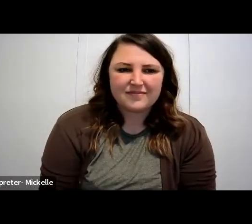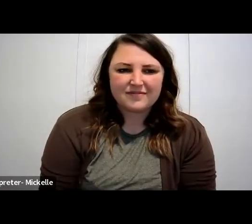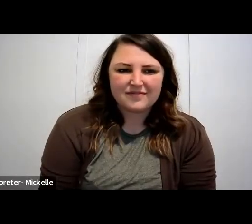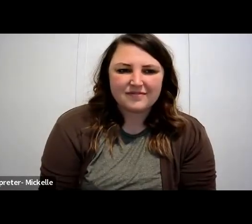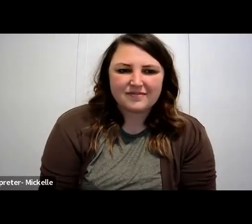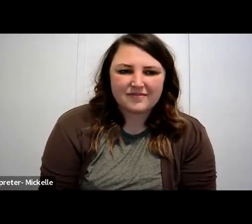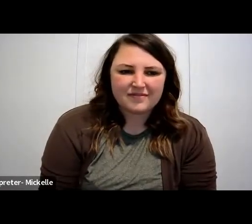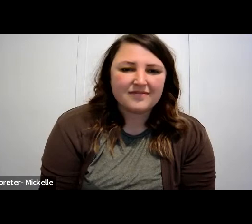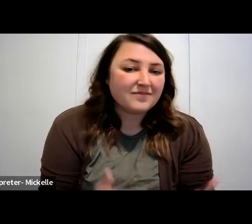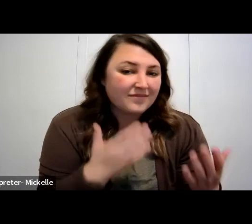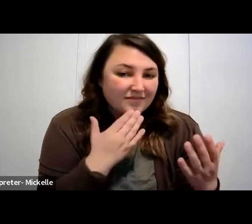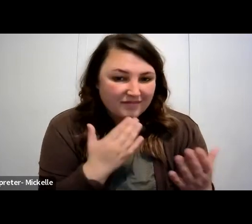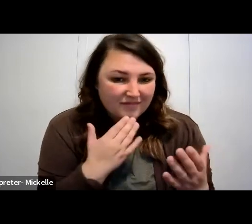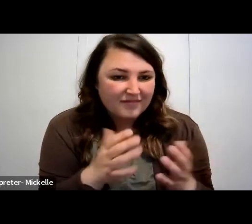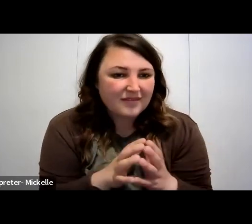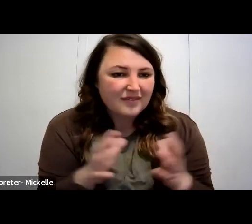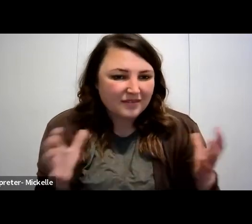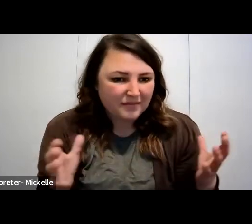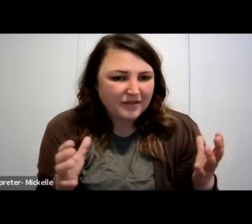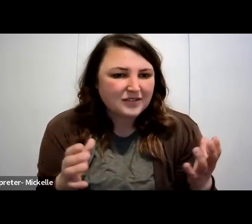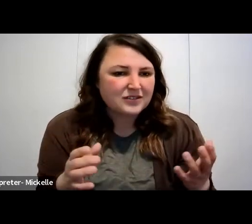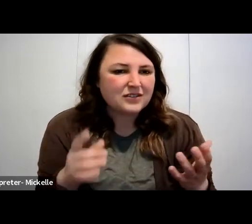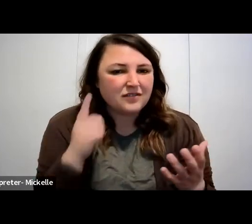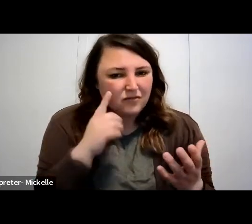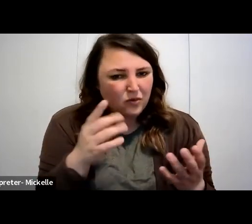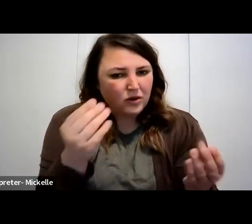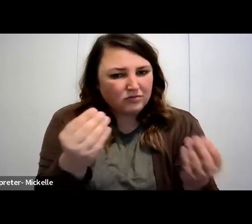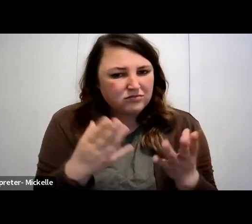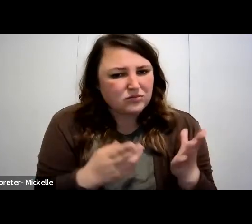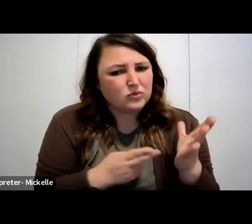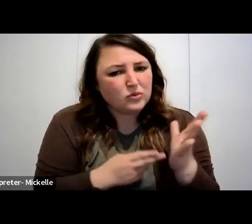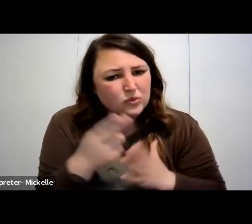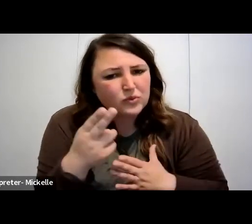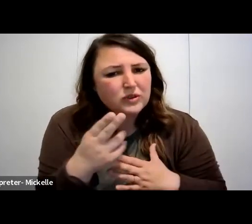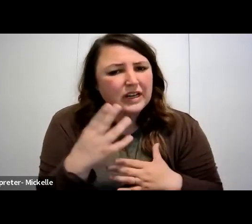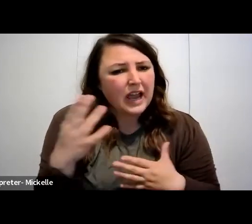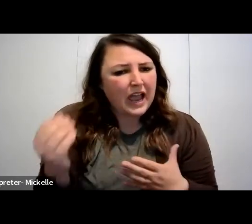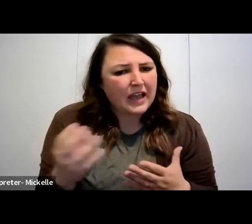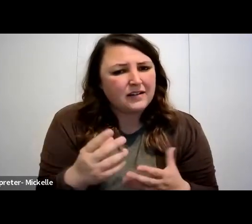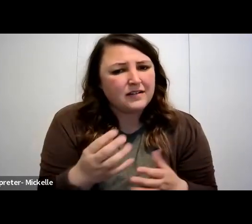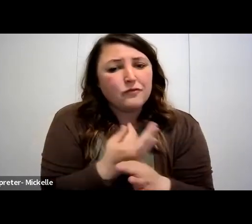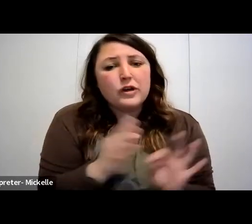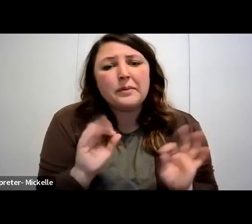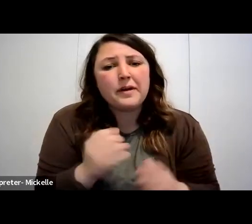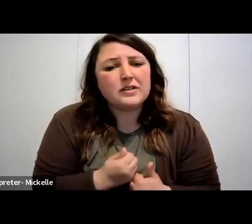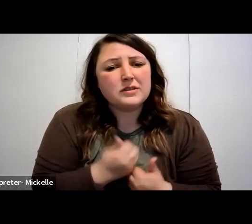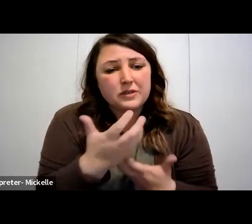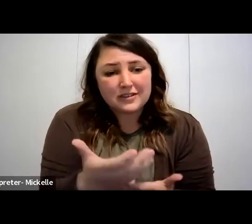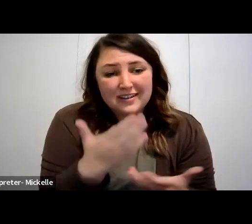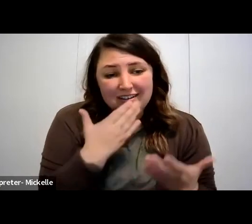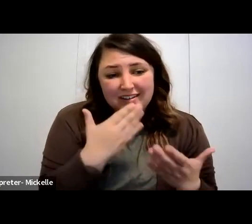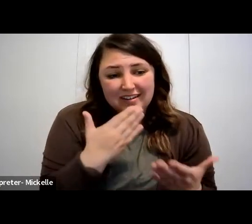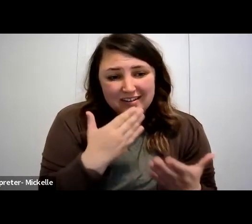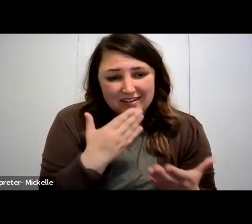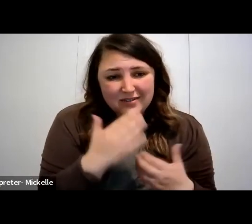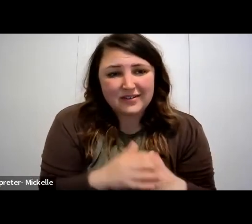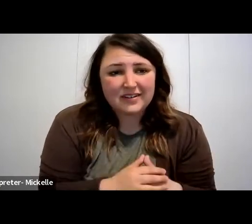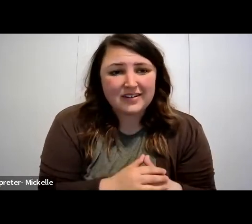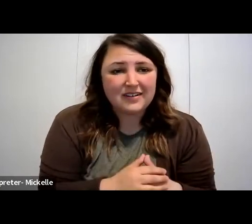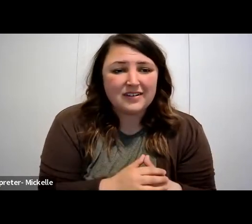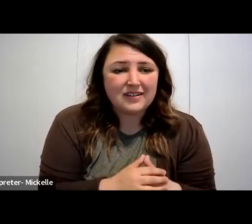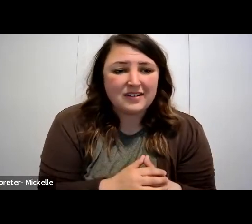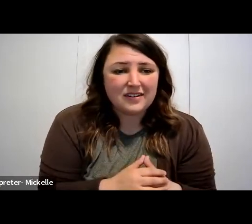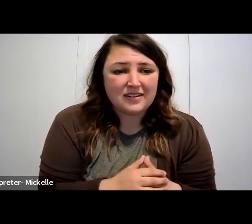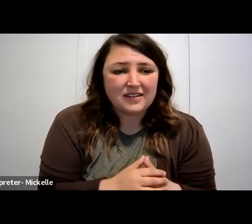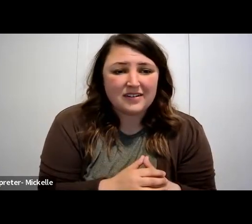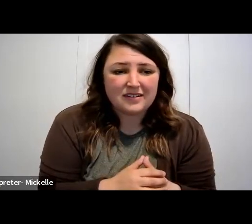Thank you so much for defending the truth and freedom of expression, Ms. Maria Ressa. Amidst all the streets and risks